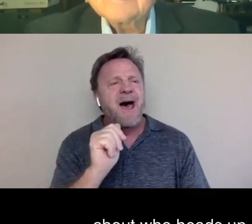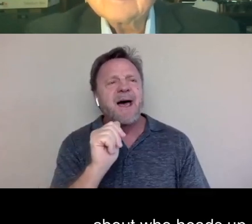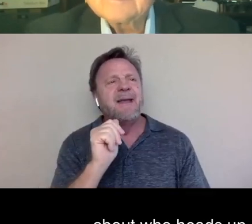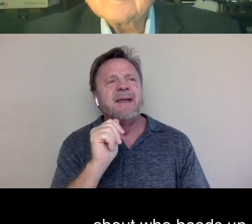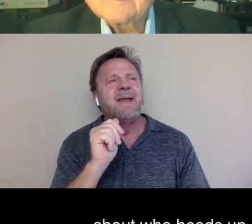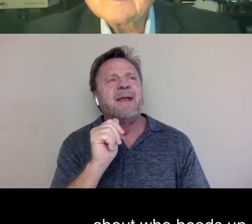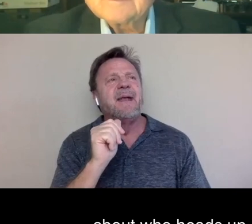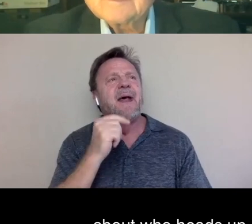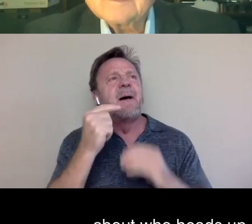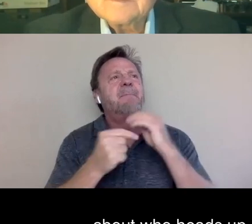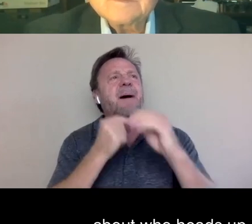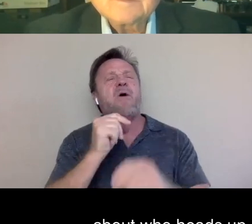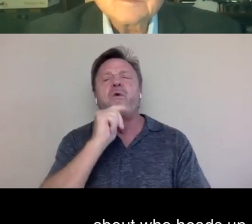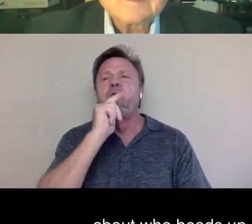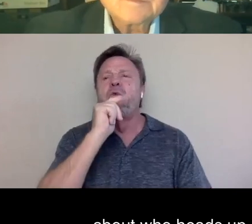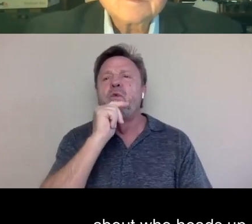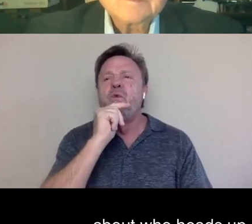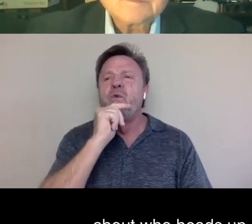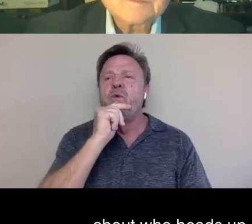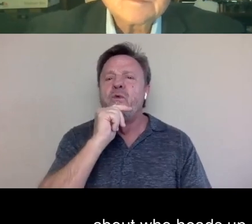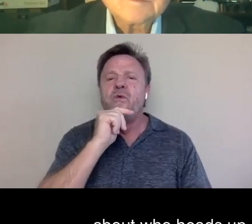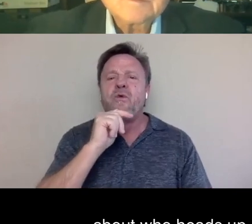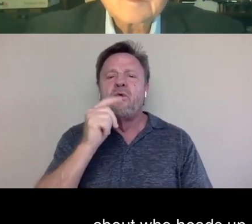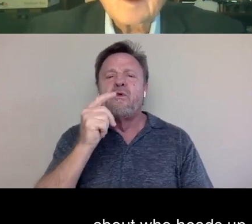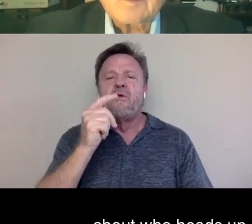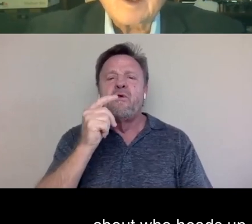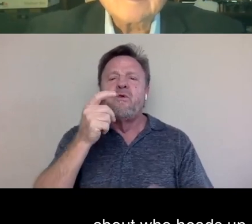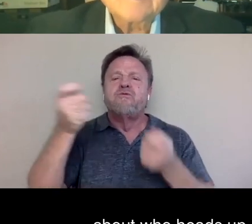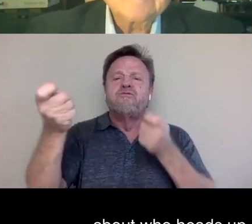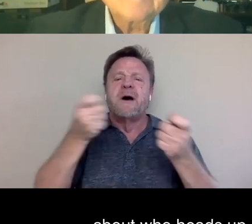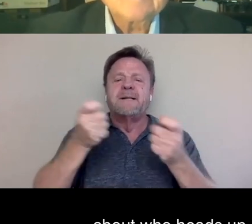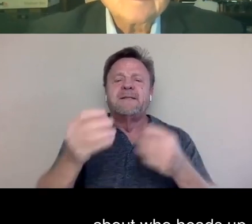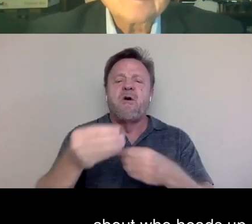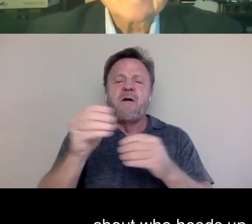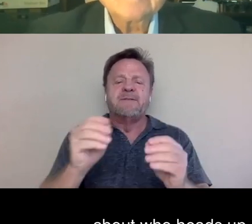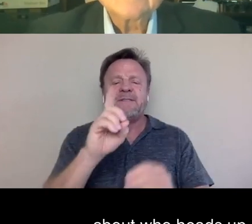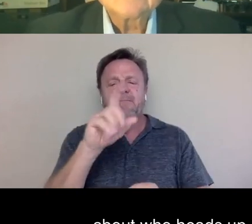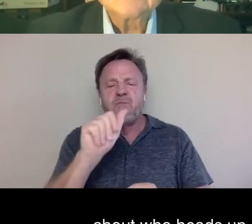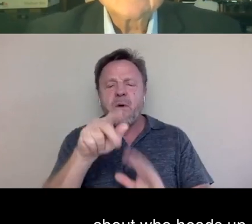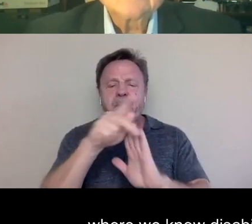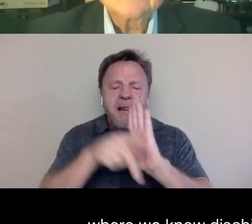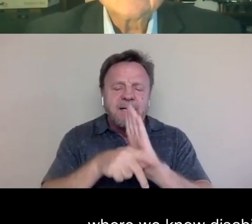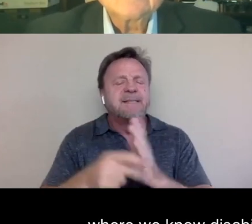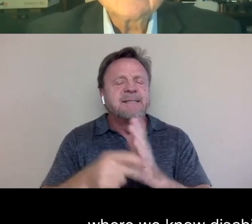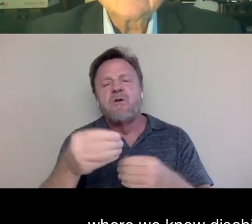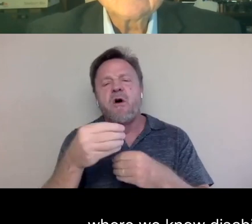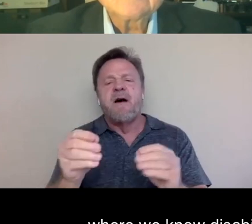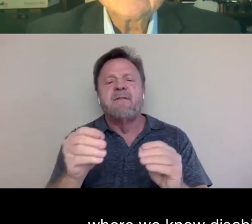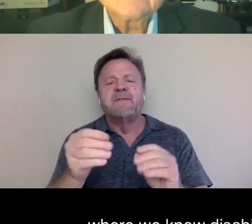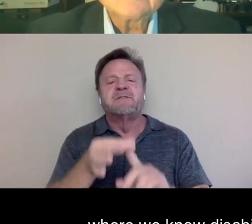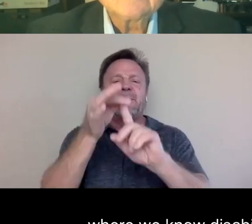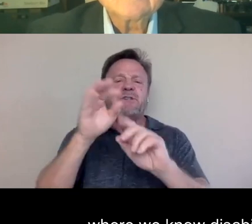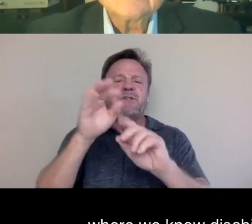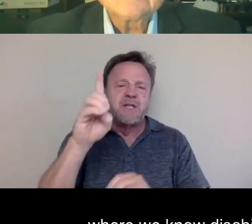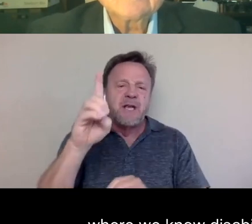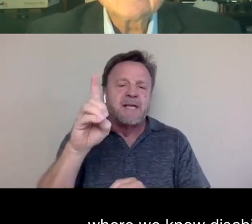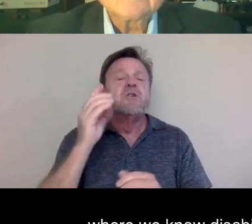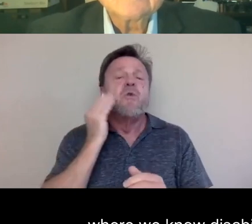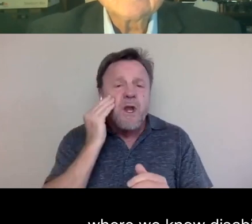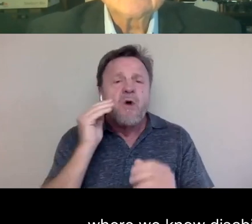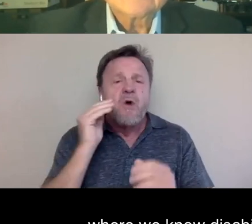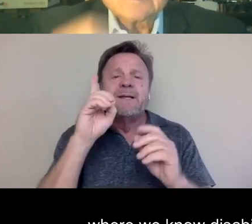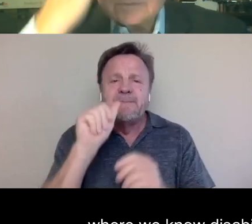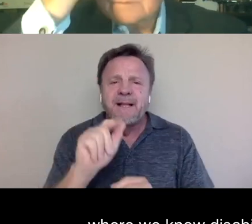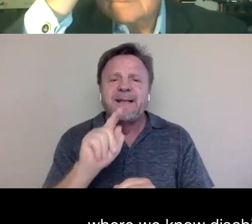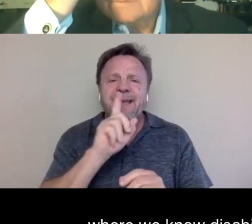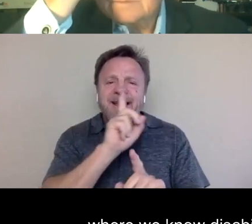who heads up like Office of Disability Employment Policy or Office of Special Education, where we know disability is the